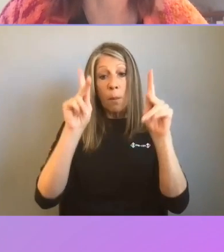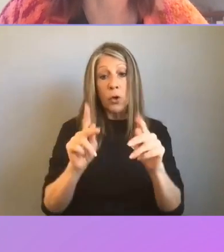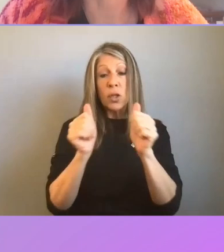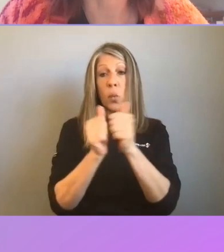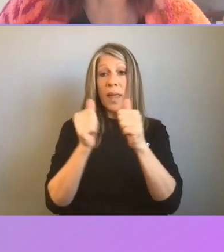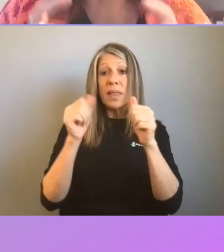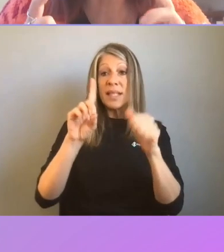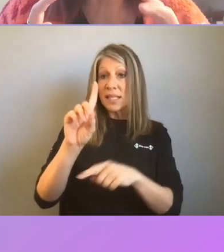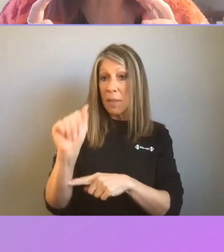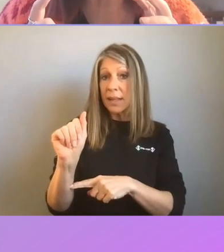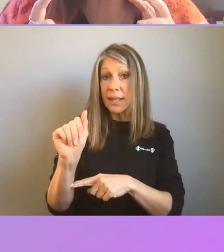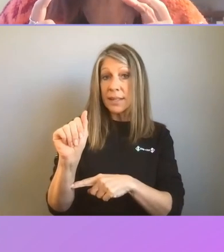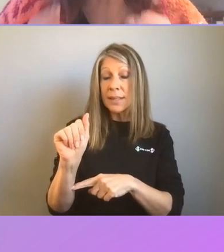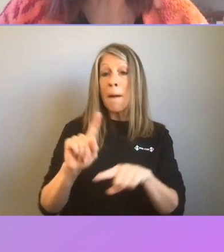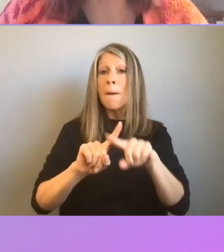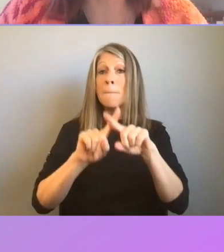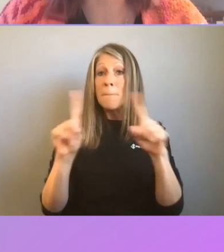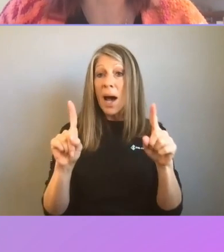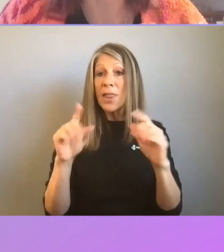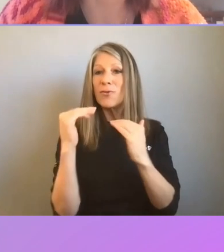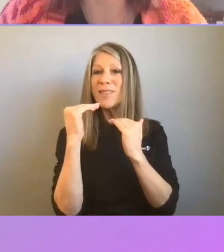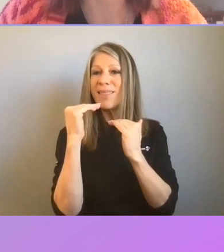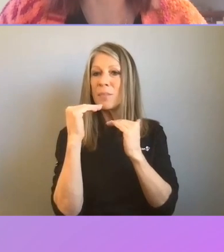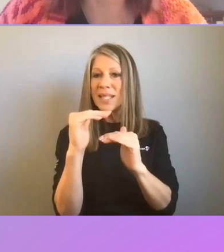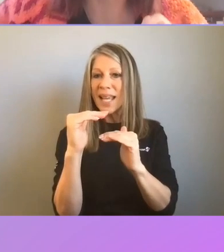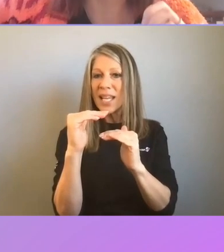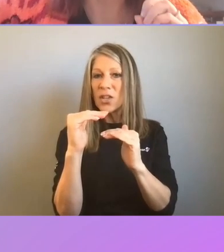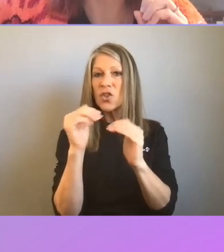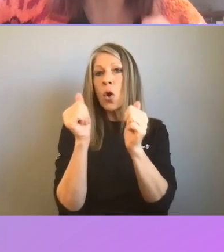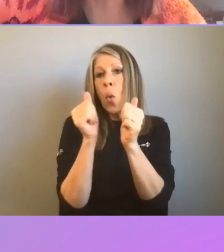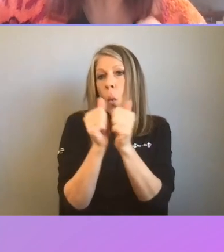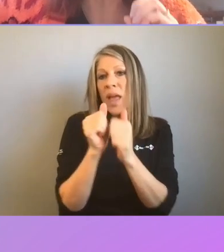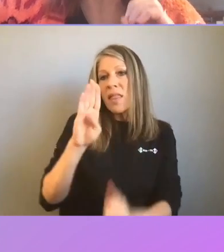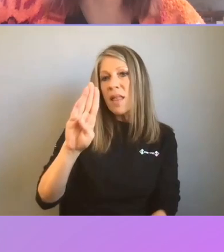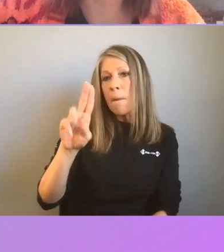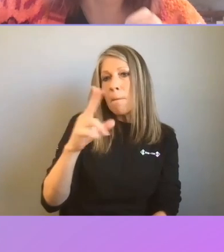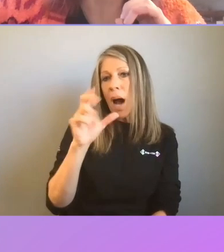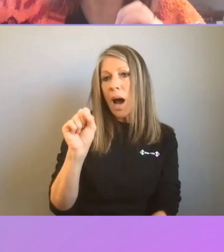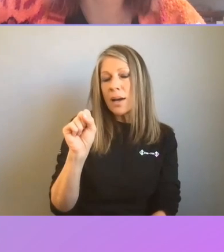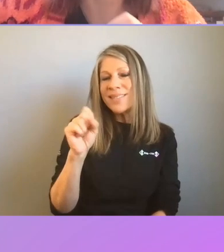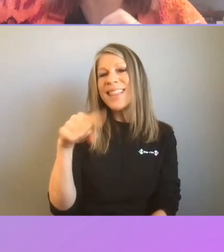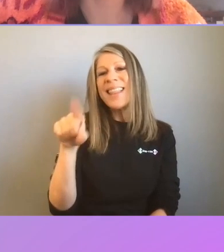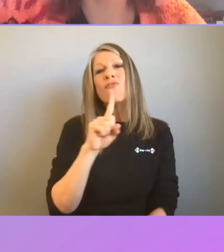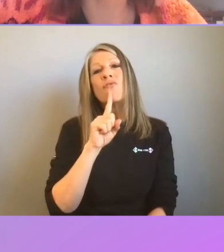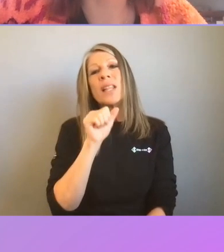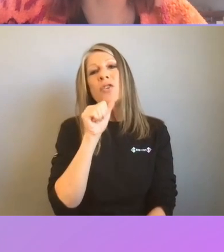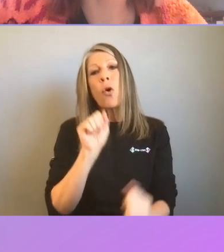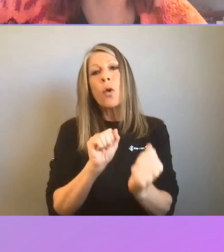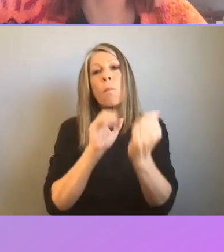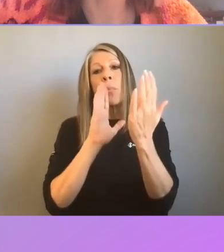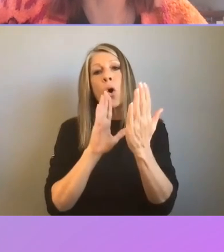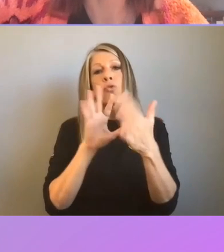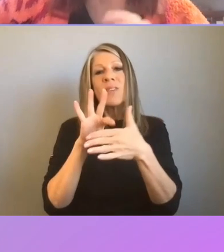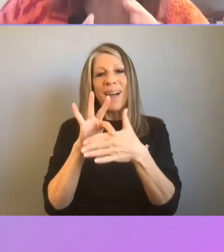disabilities. However, there is a limitation with bugs in that they really don't approach